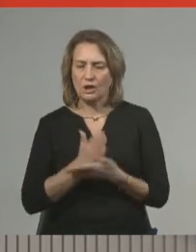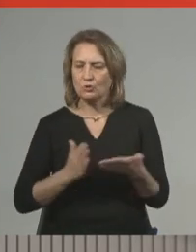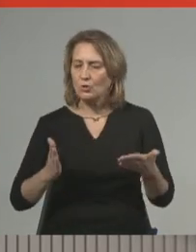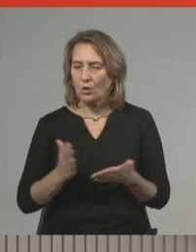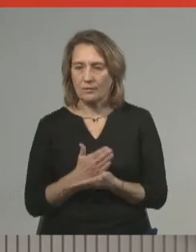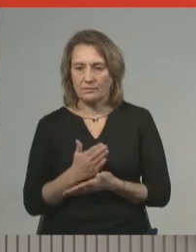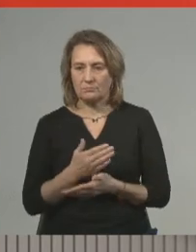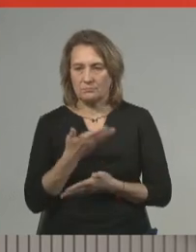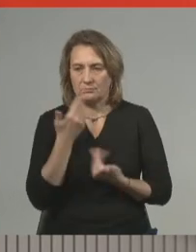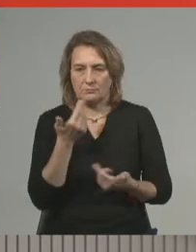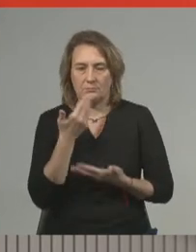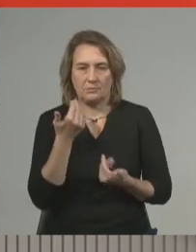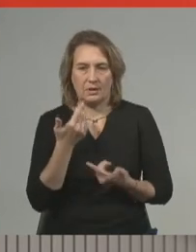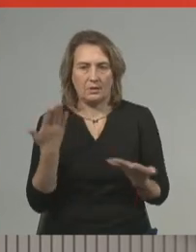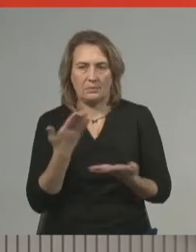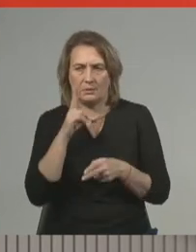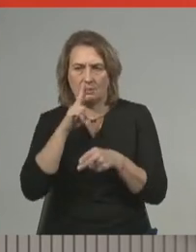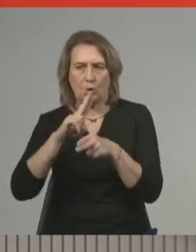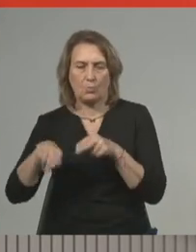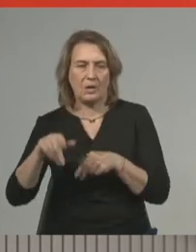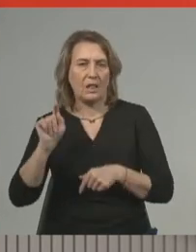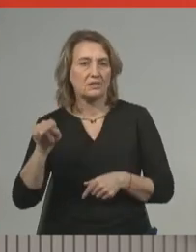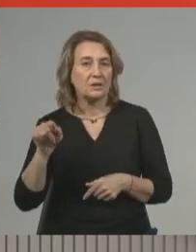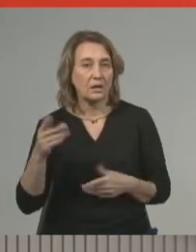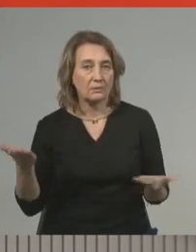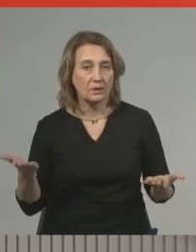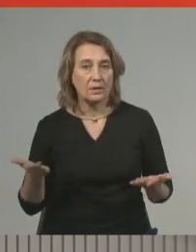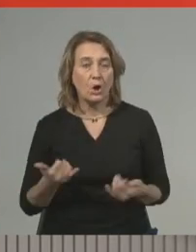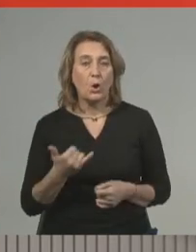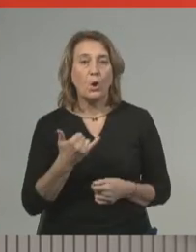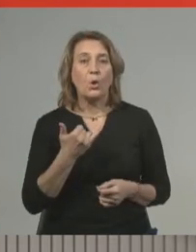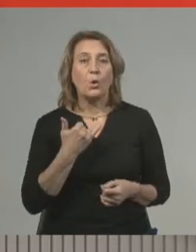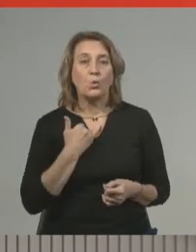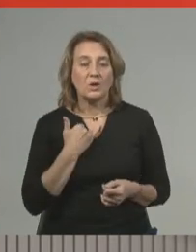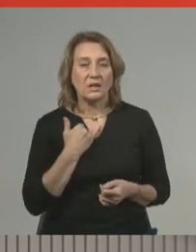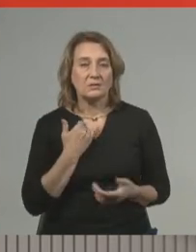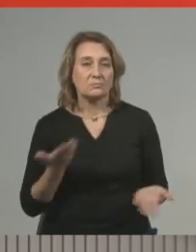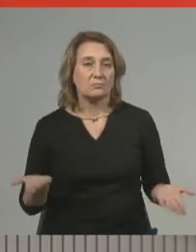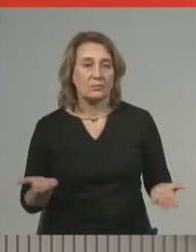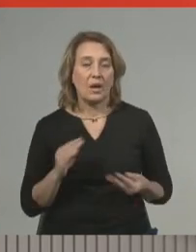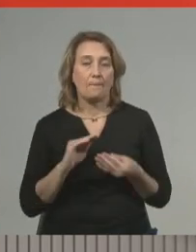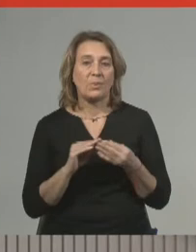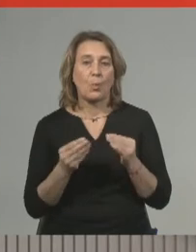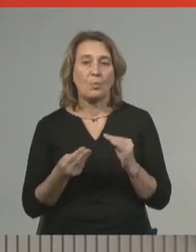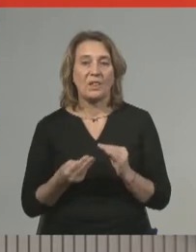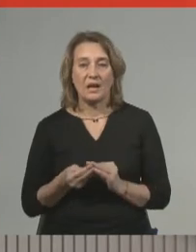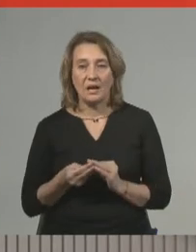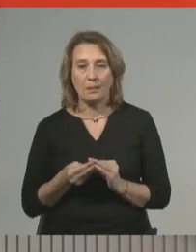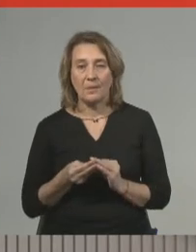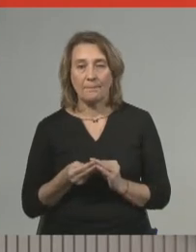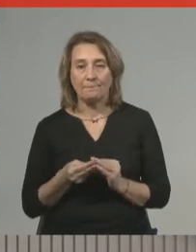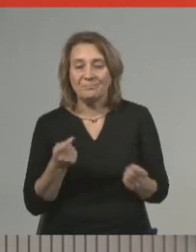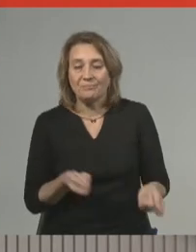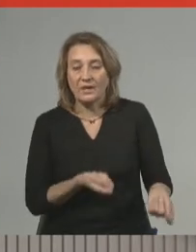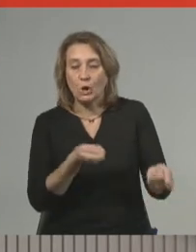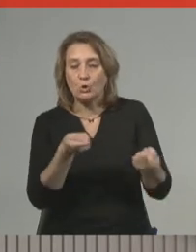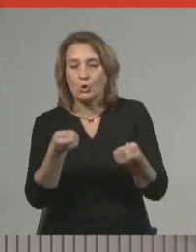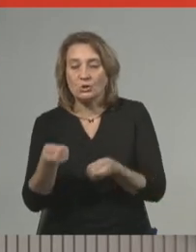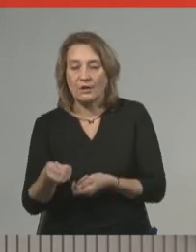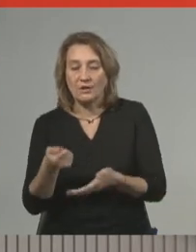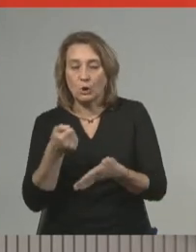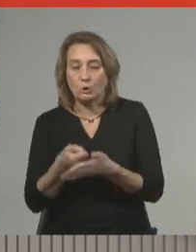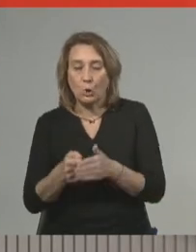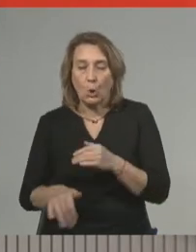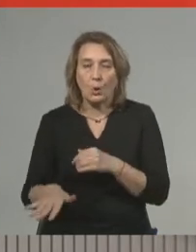mediators it can either get lost or just wouldn't be delivered at